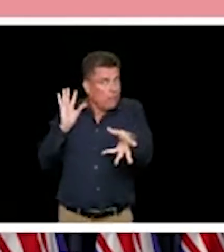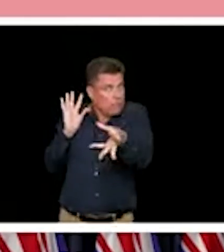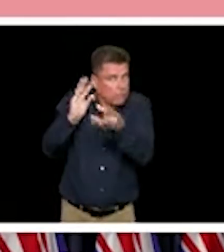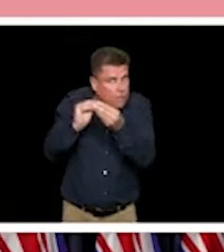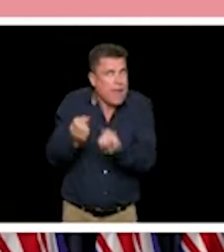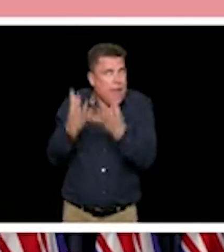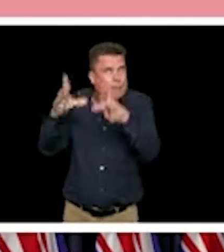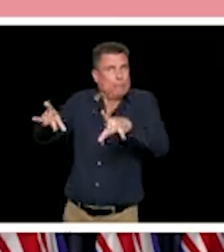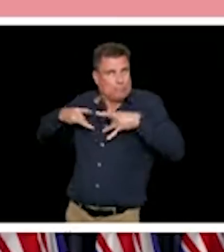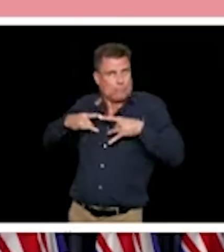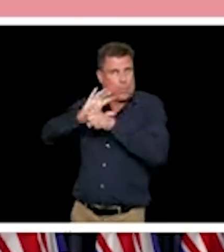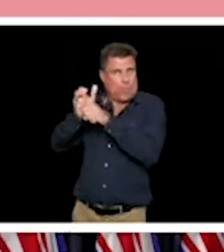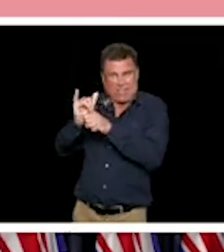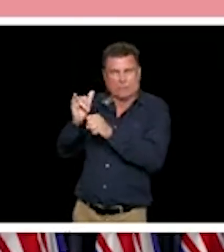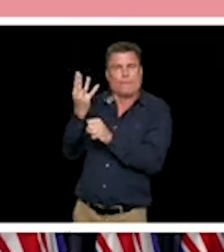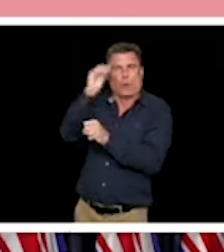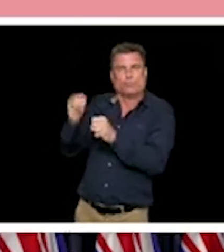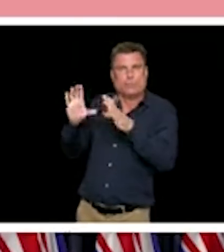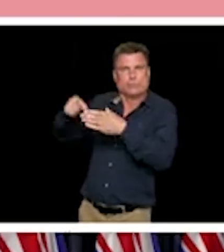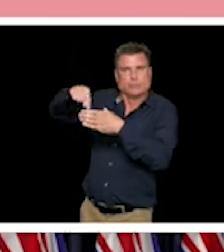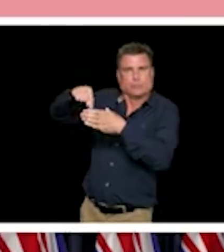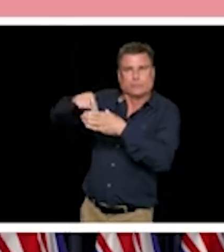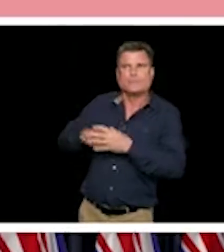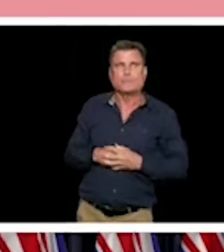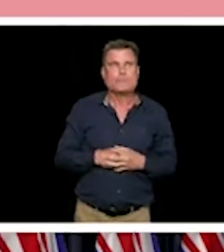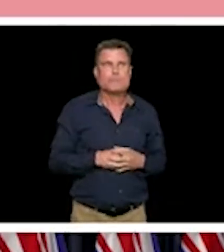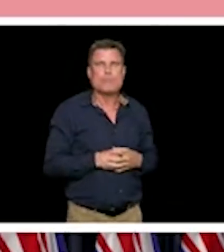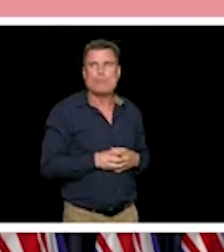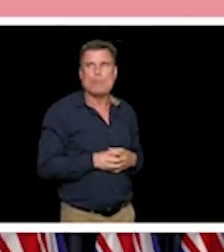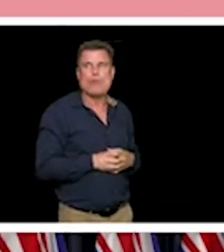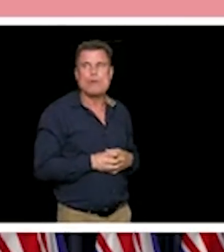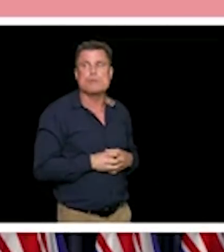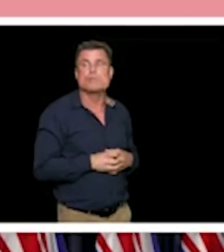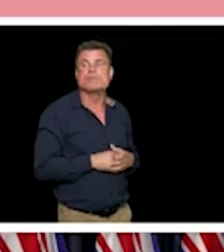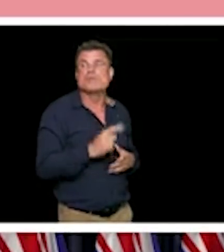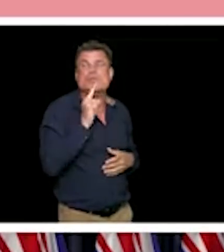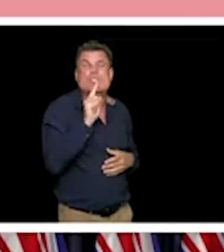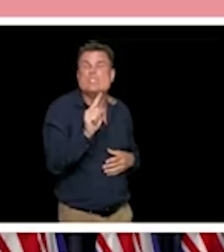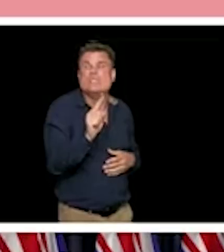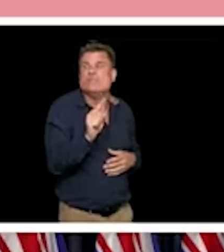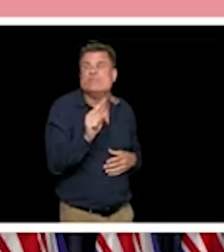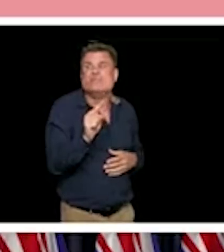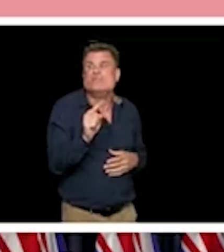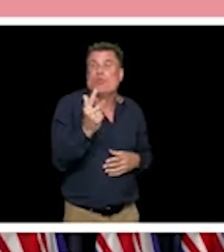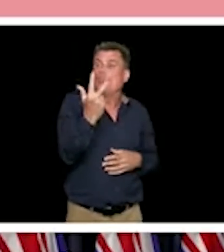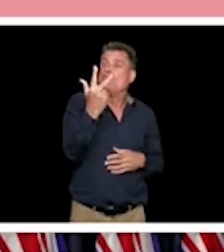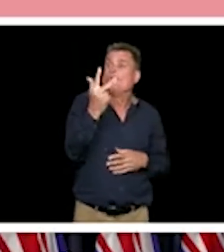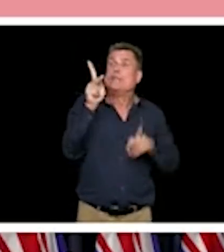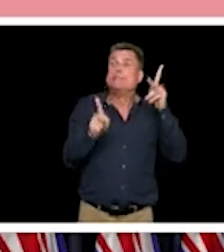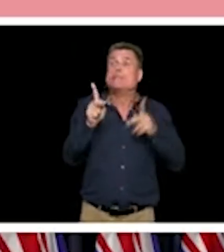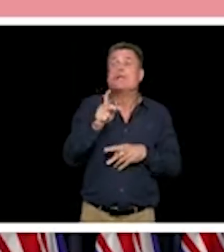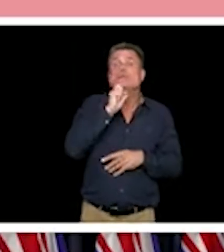cases, very small numbers. Only 3 out of the entire group have required hospitalization. We've had nobody who's